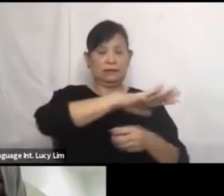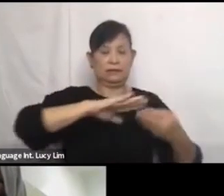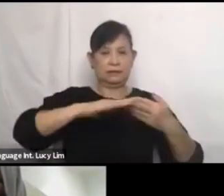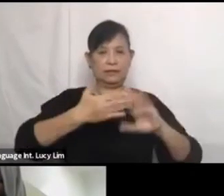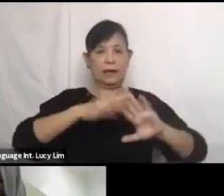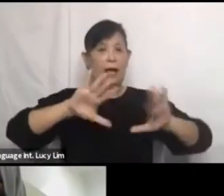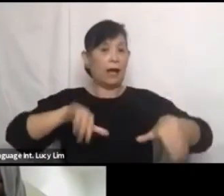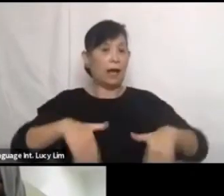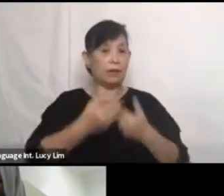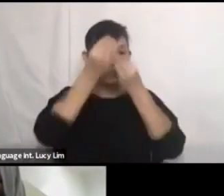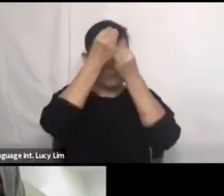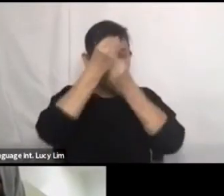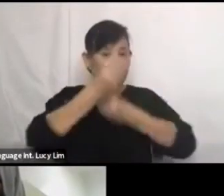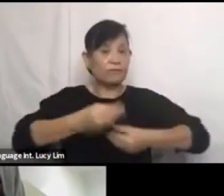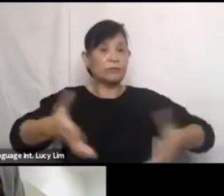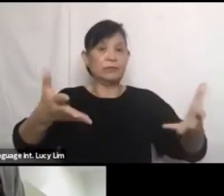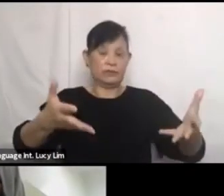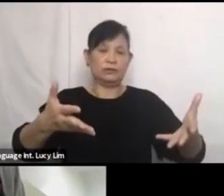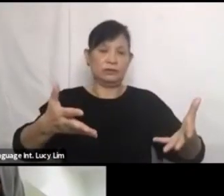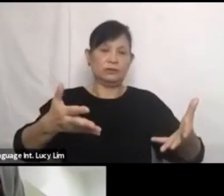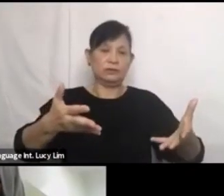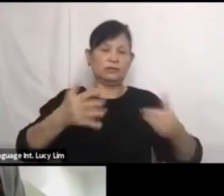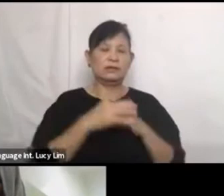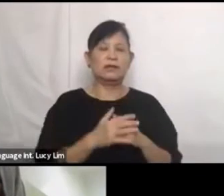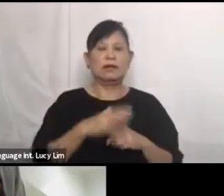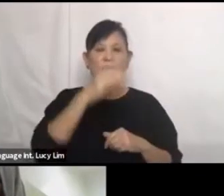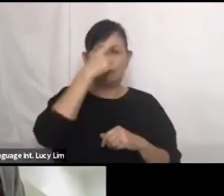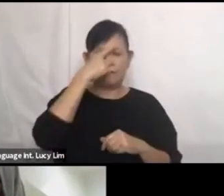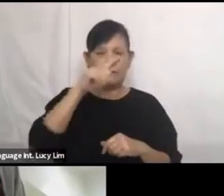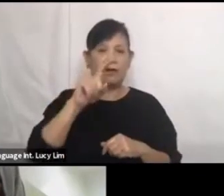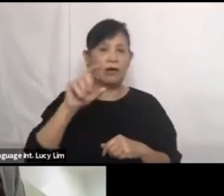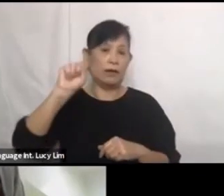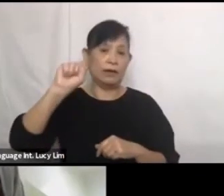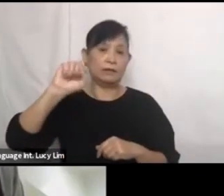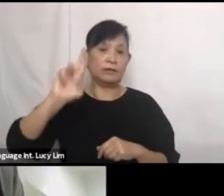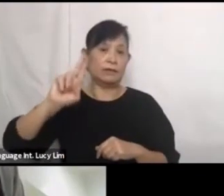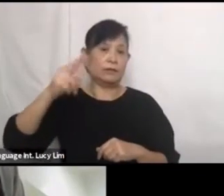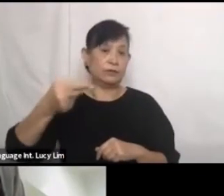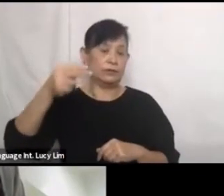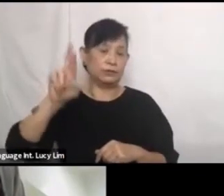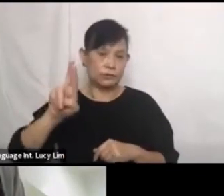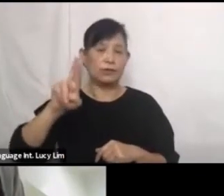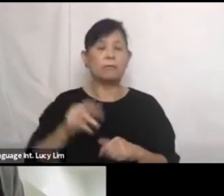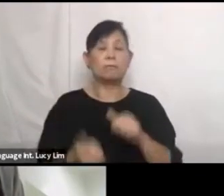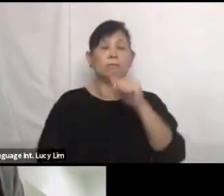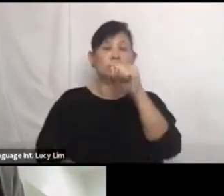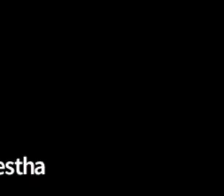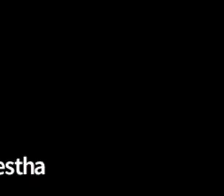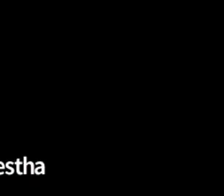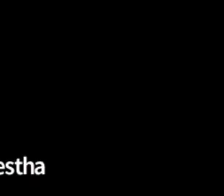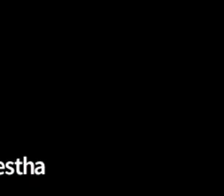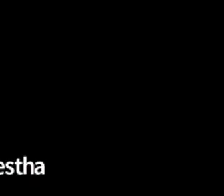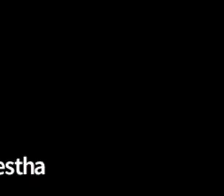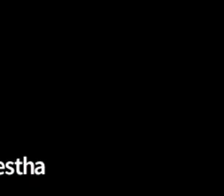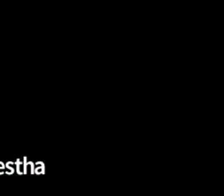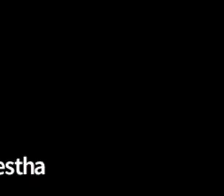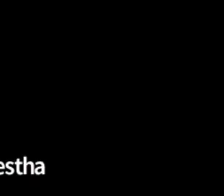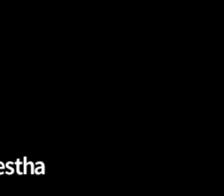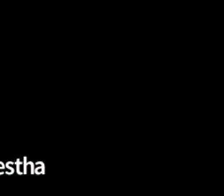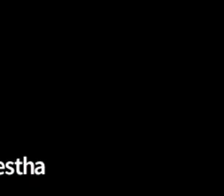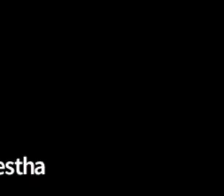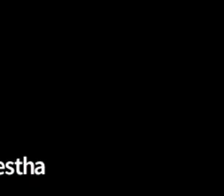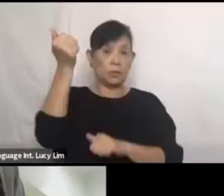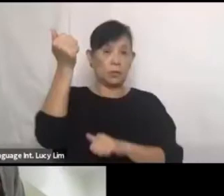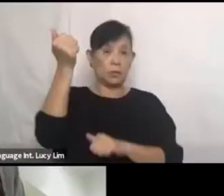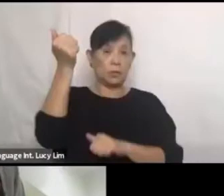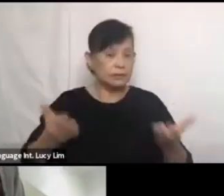information reach out to them. And in terms of sexual and reproductive health and rights, much of the communication materials,